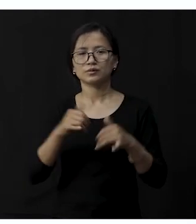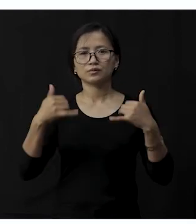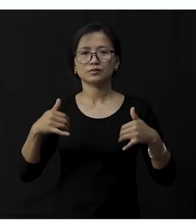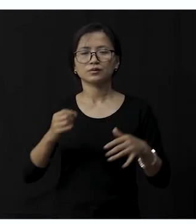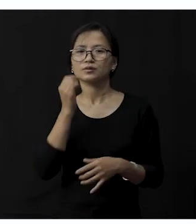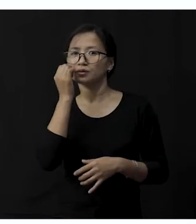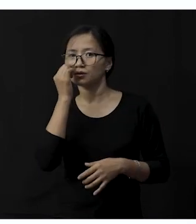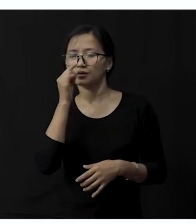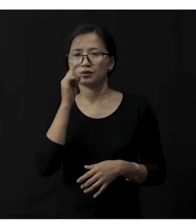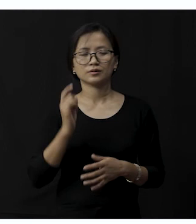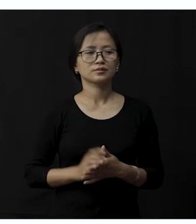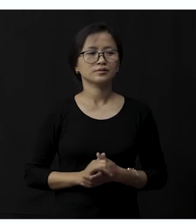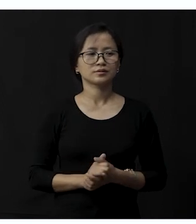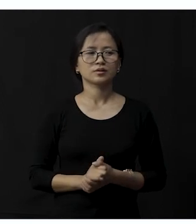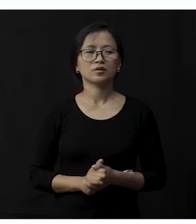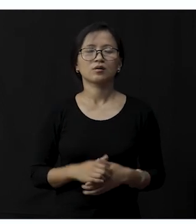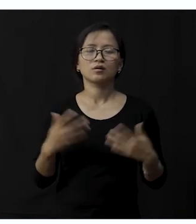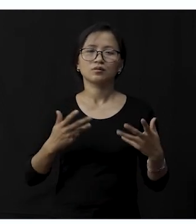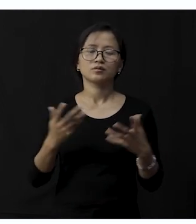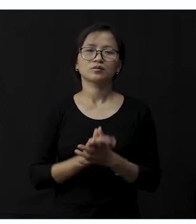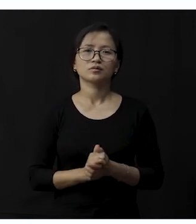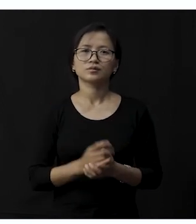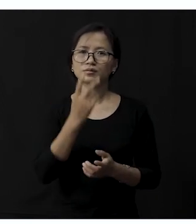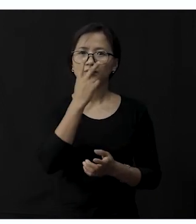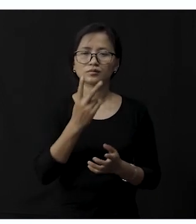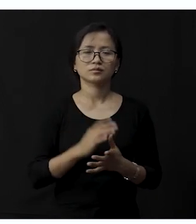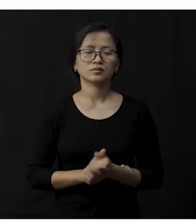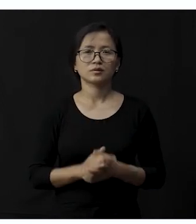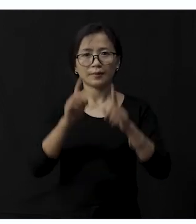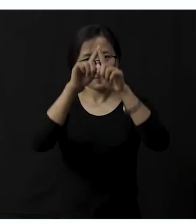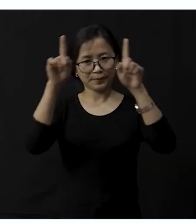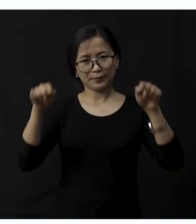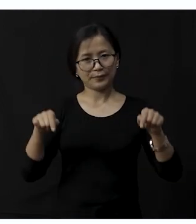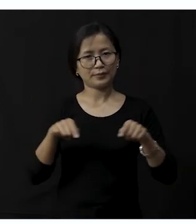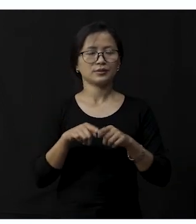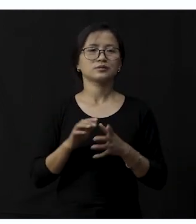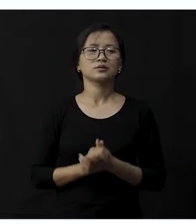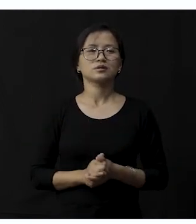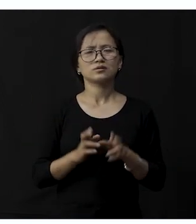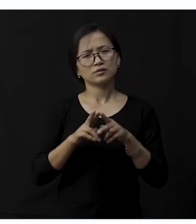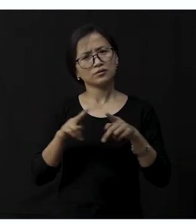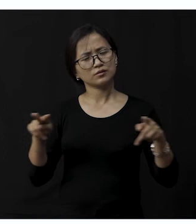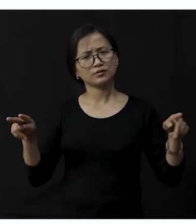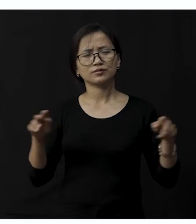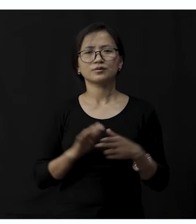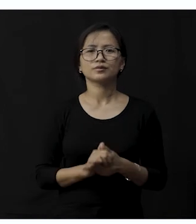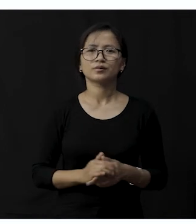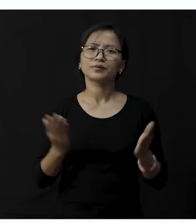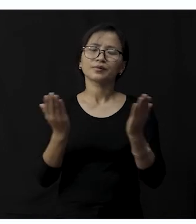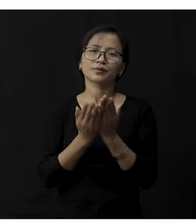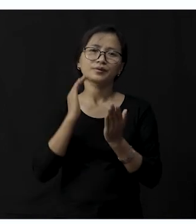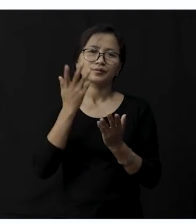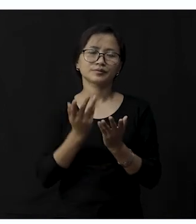Okay, so this is something which is kind of different for you. Whenever we read